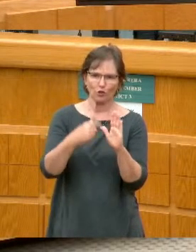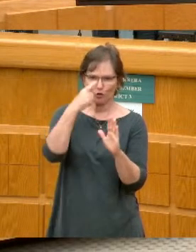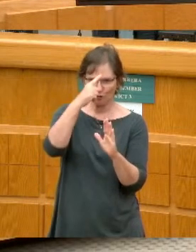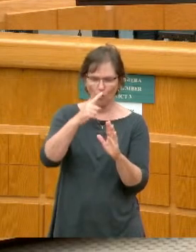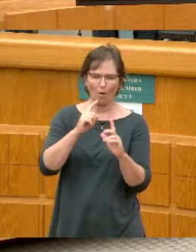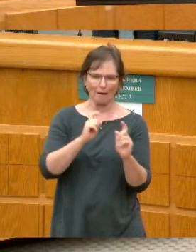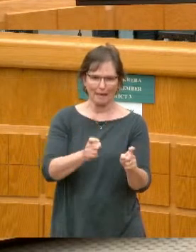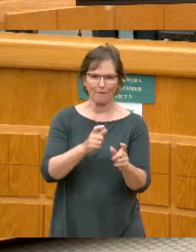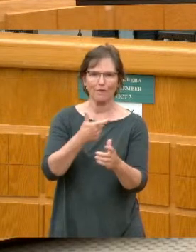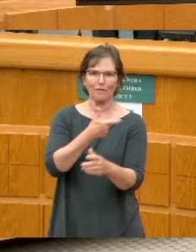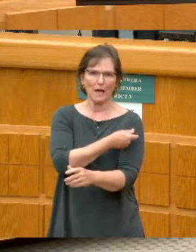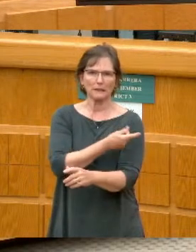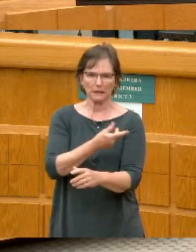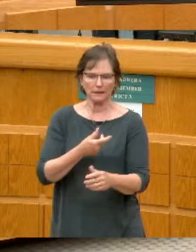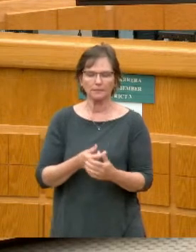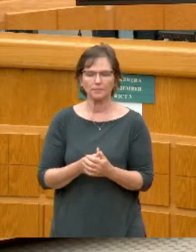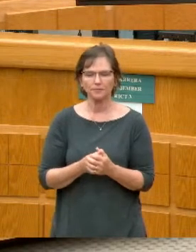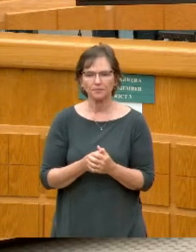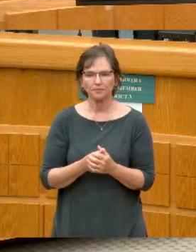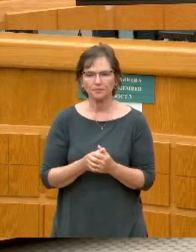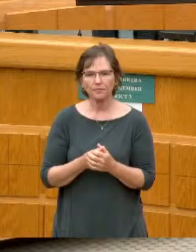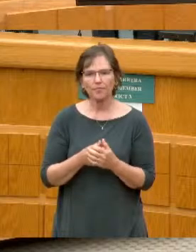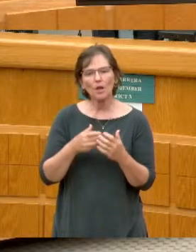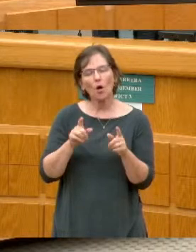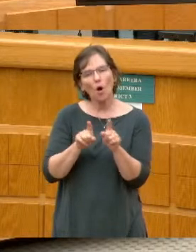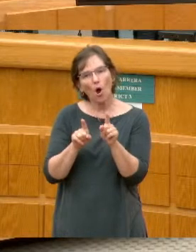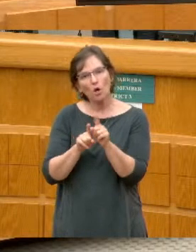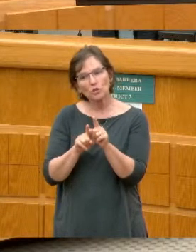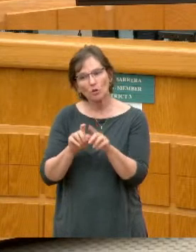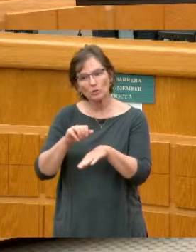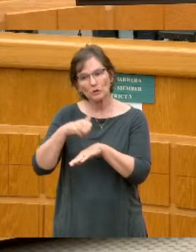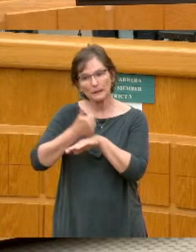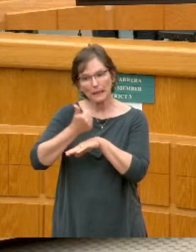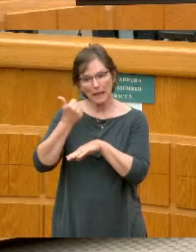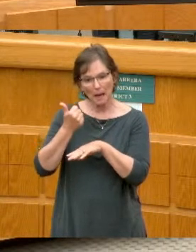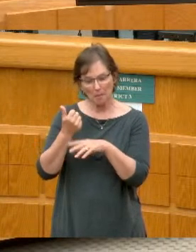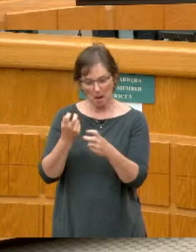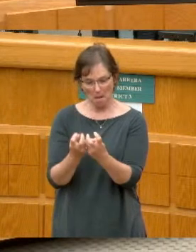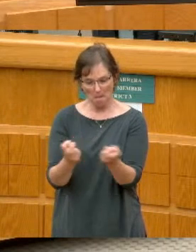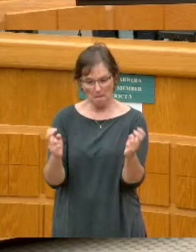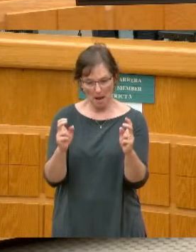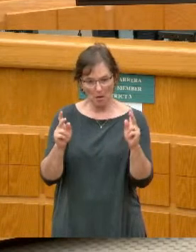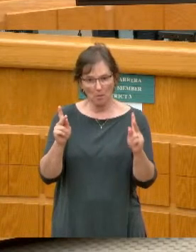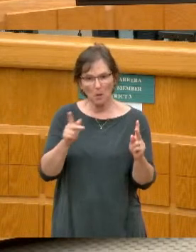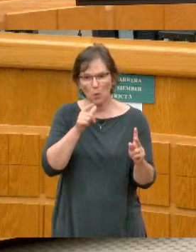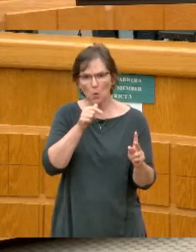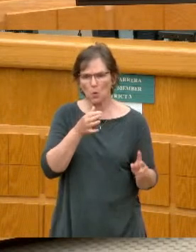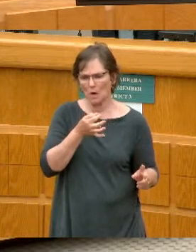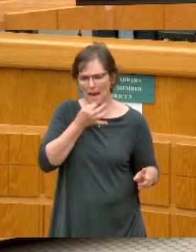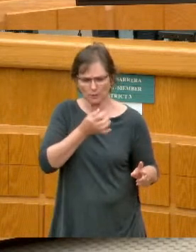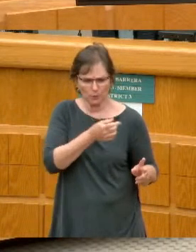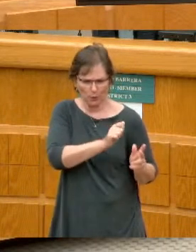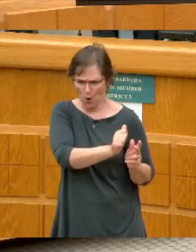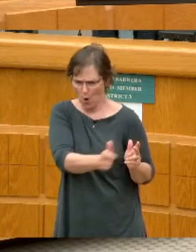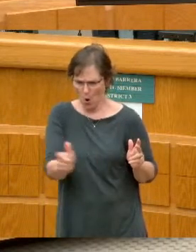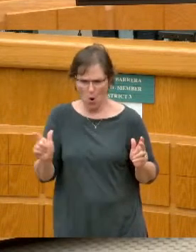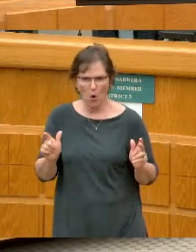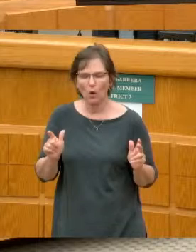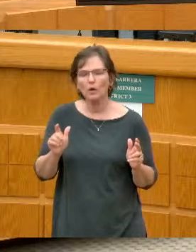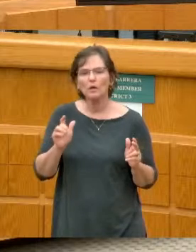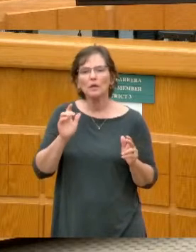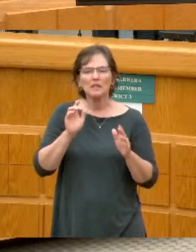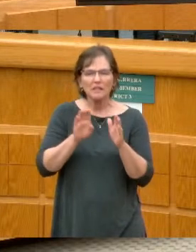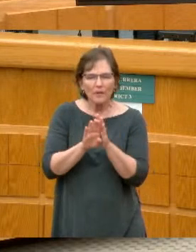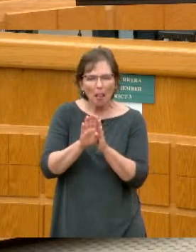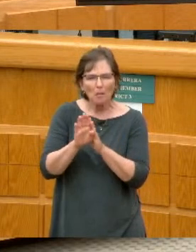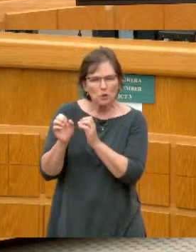eligible to administer the vaccines. Get this, over 2,500 providers have already enrolled in the program in the state